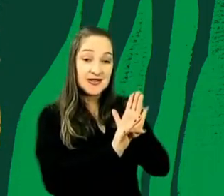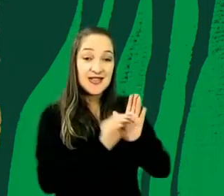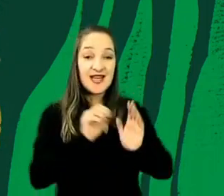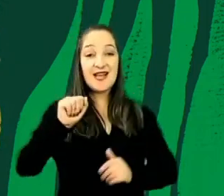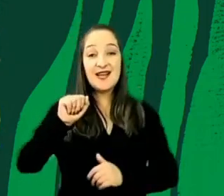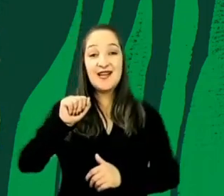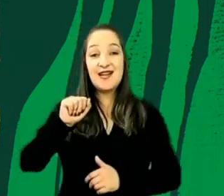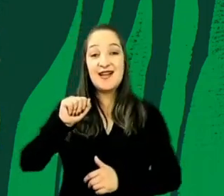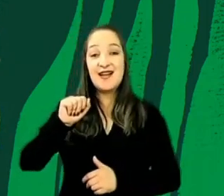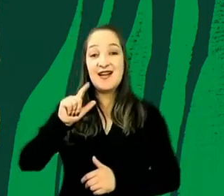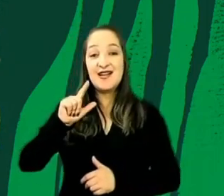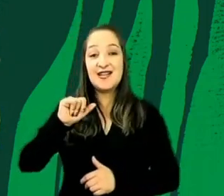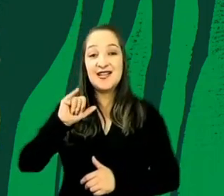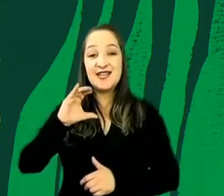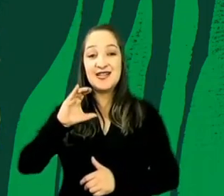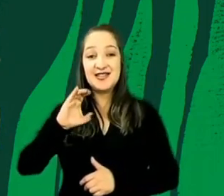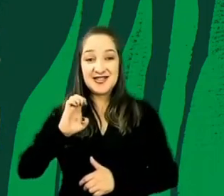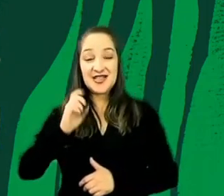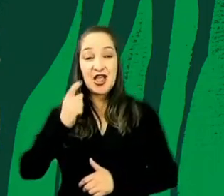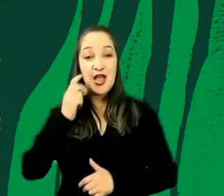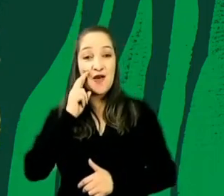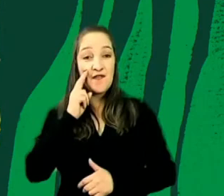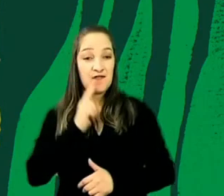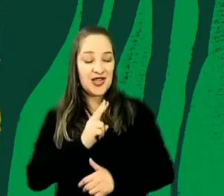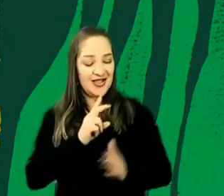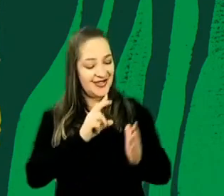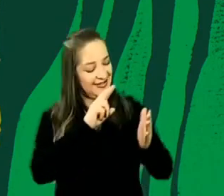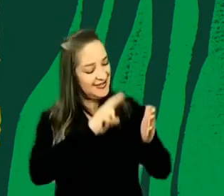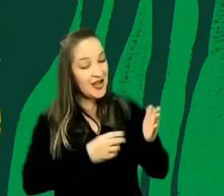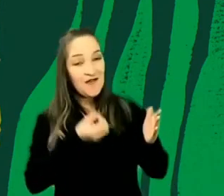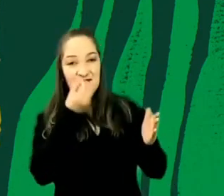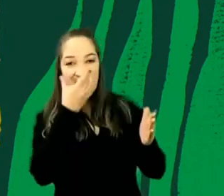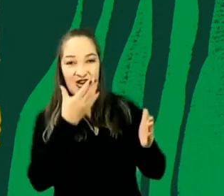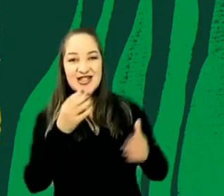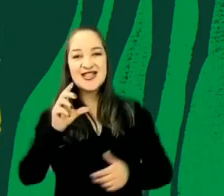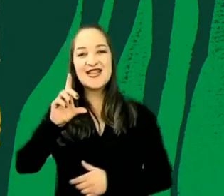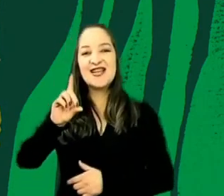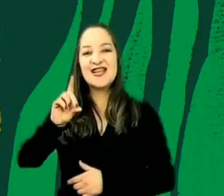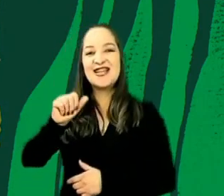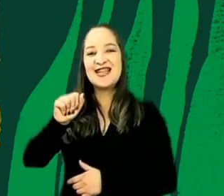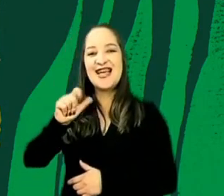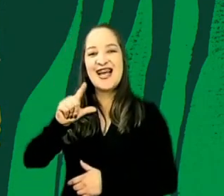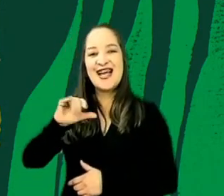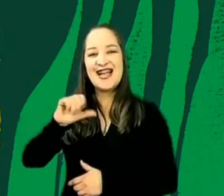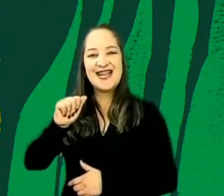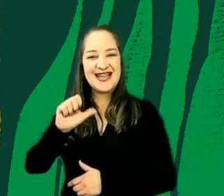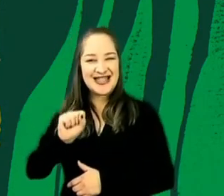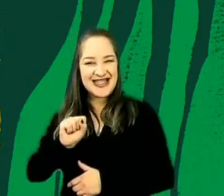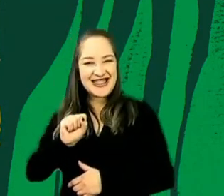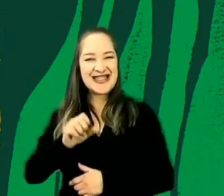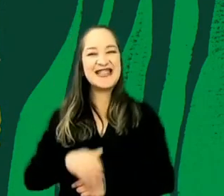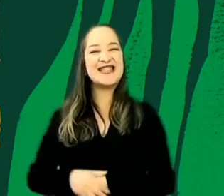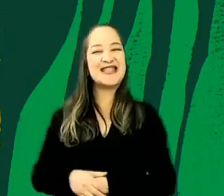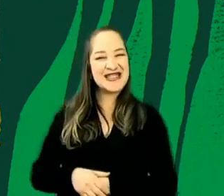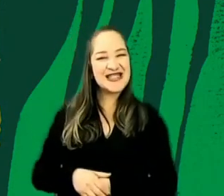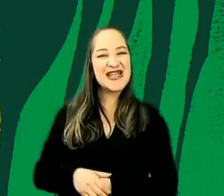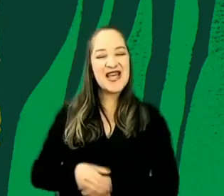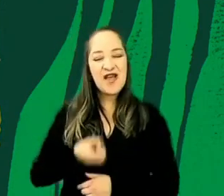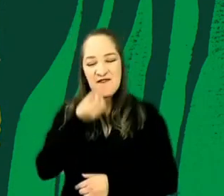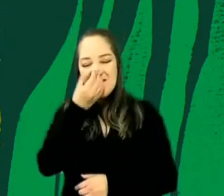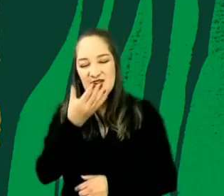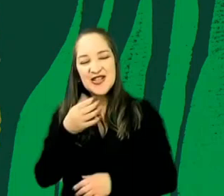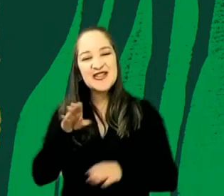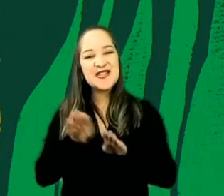Alice Walker's writing. I saw dahlias I remember the dahlias from my childhood, the